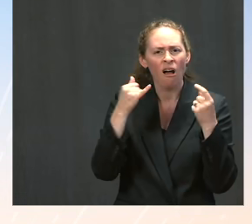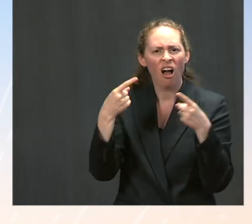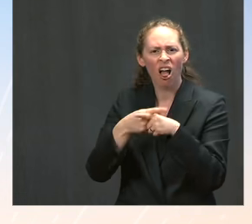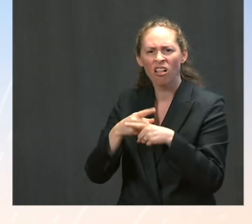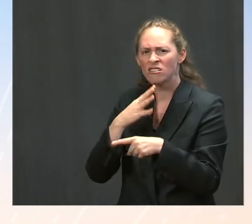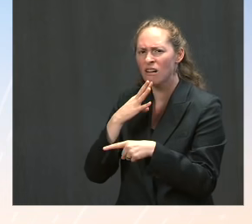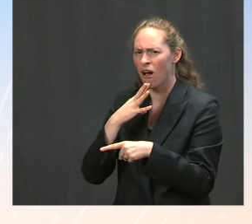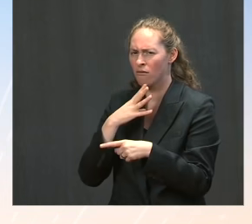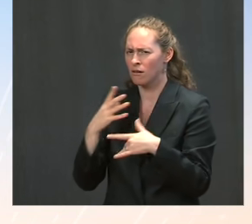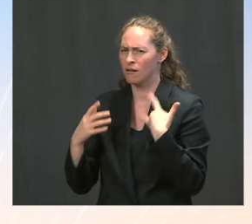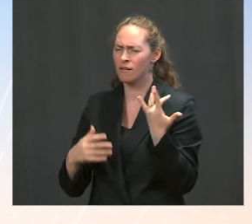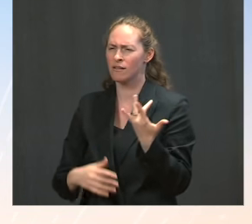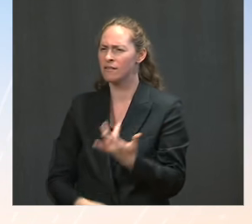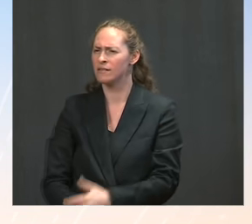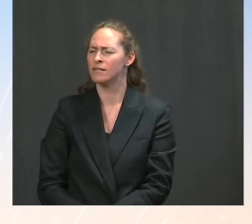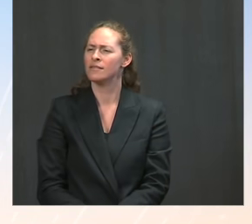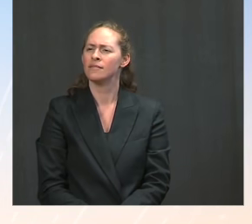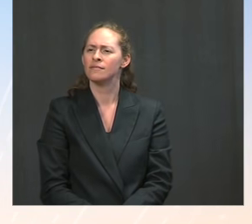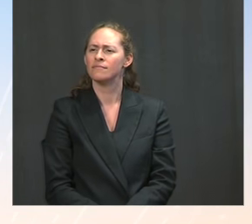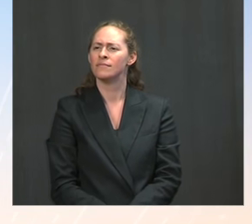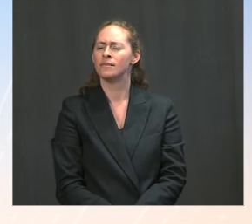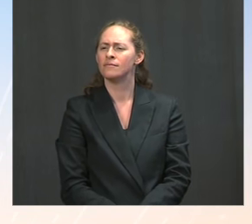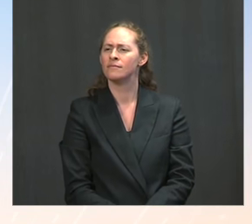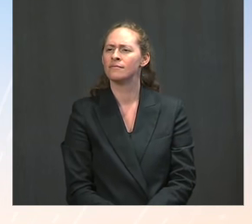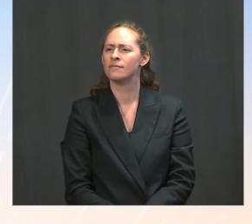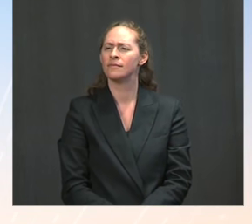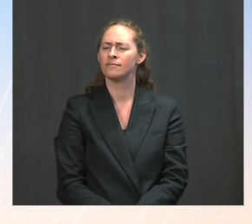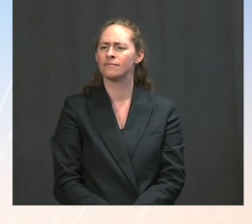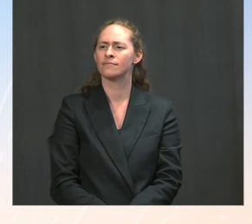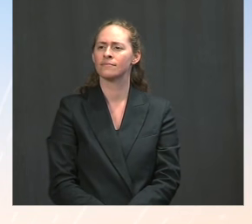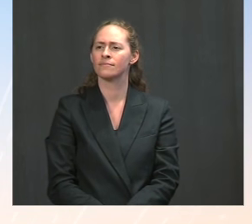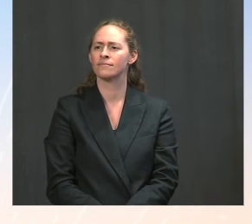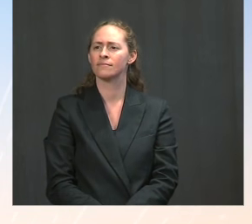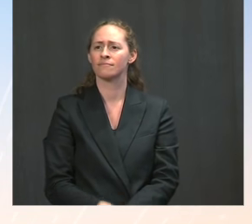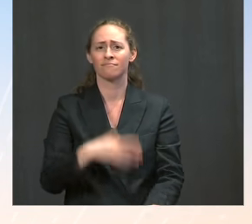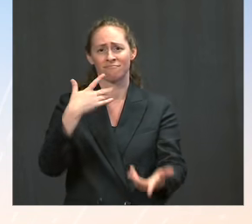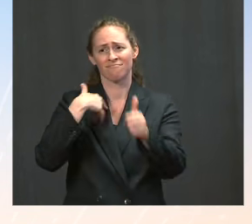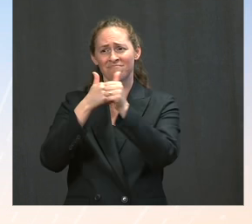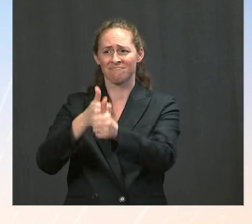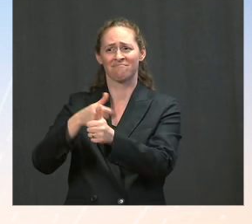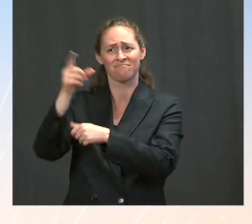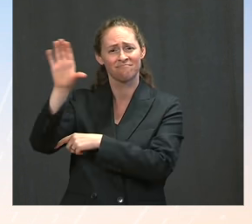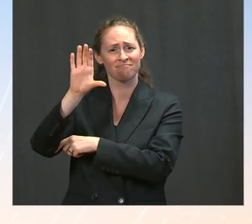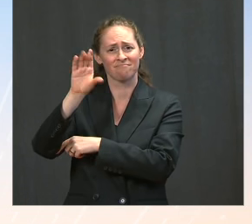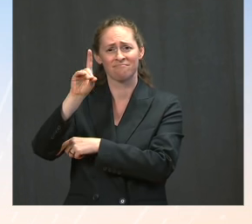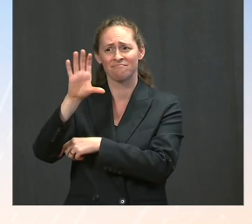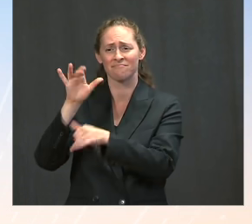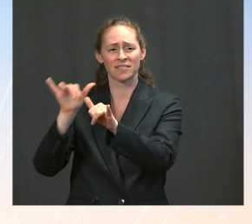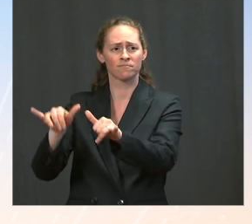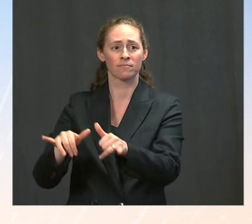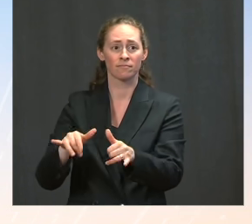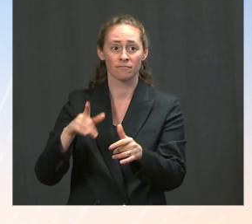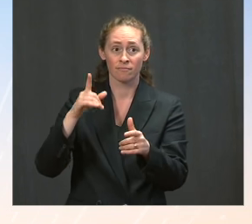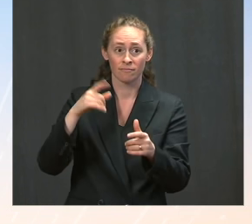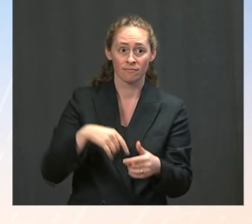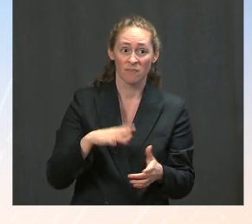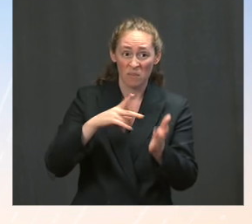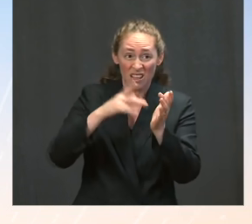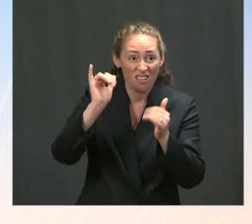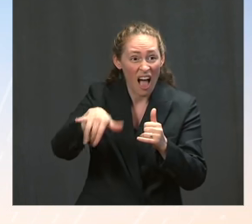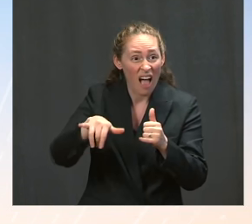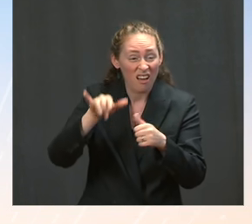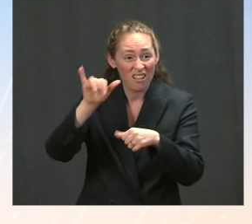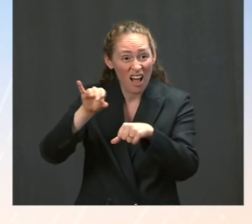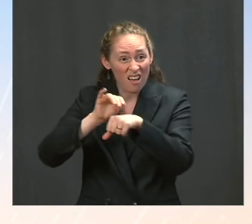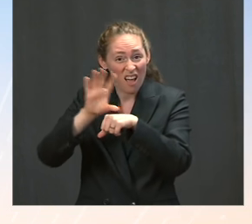anymore. So, and that continues to be CDC guidance. And you can say that that's going to be the guidance forever. I am not the